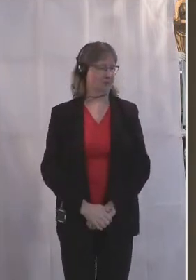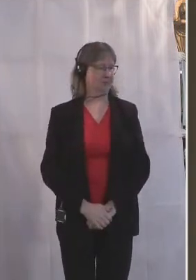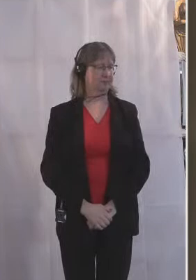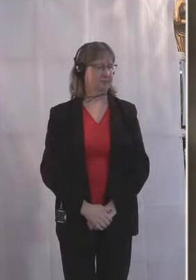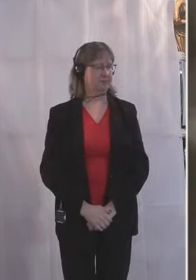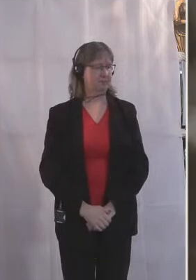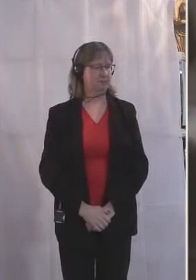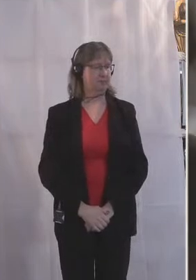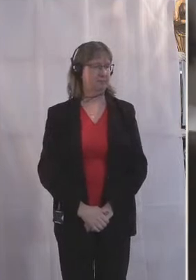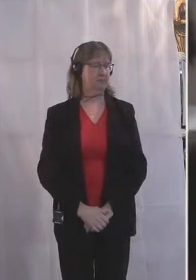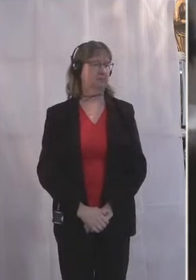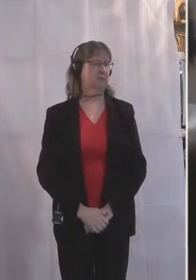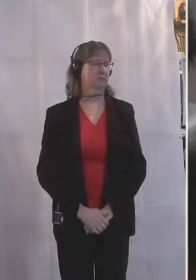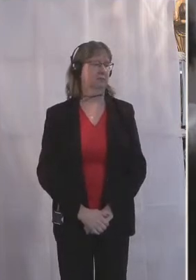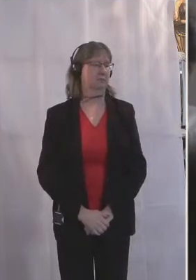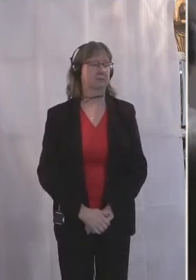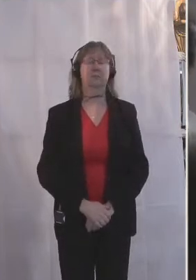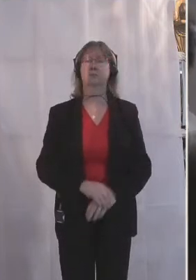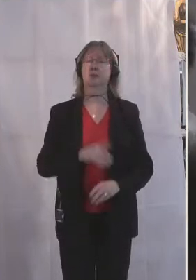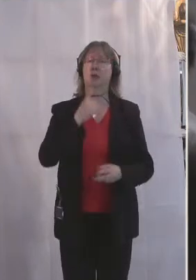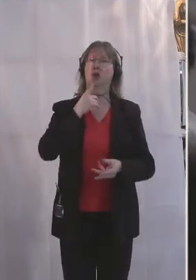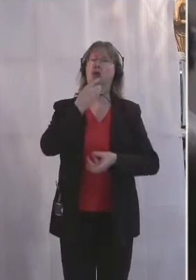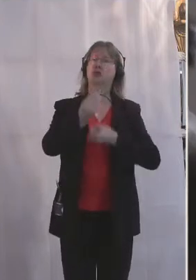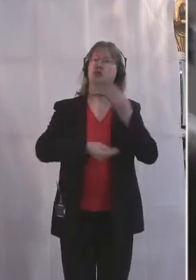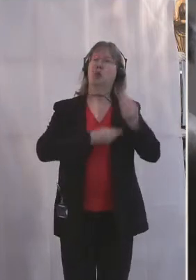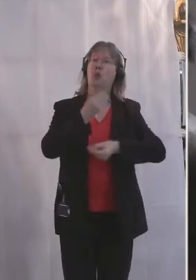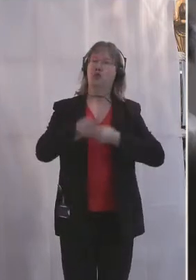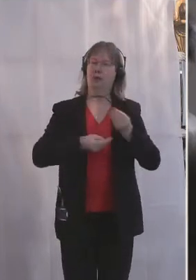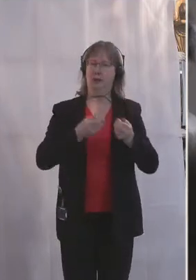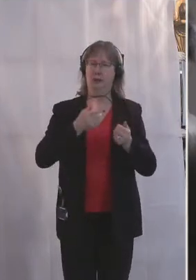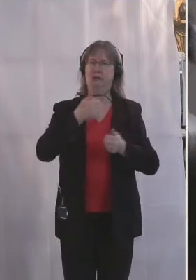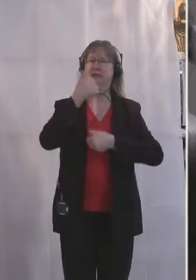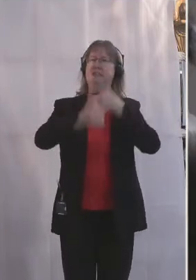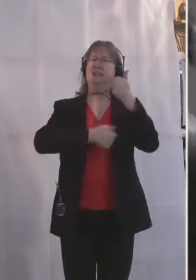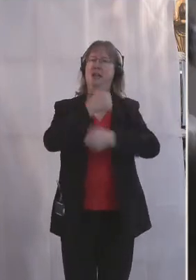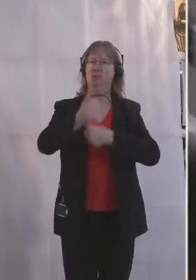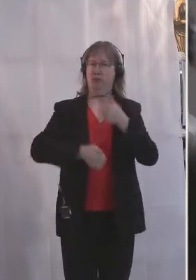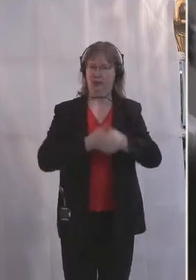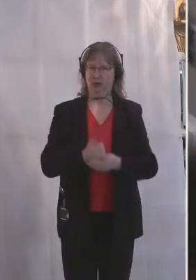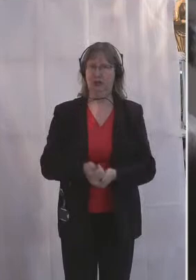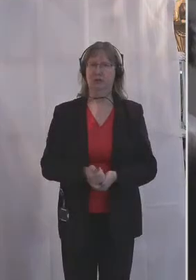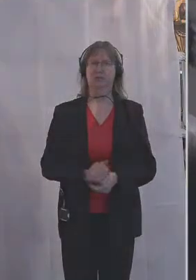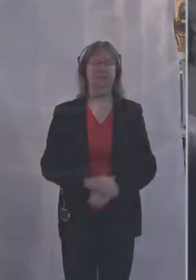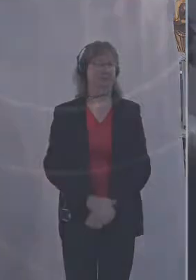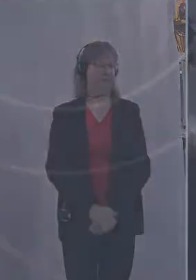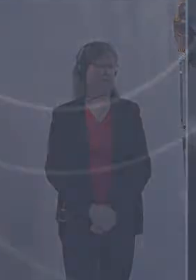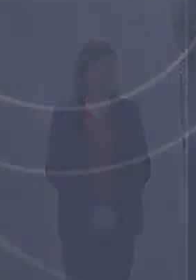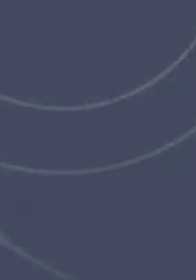show a story of women in innovation and a bit of a celebration of the programme.